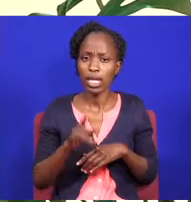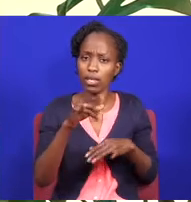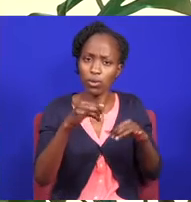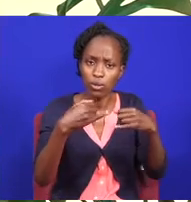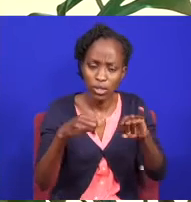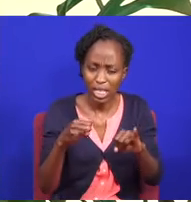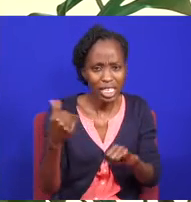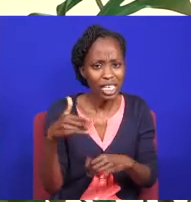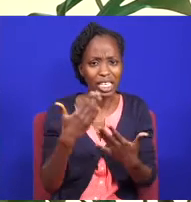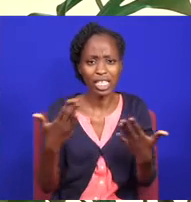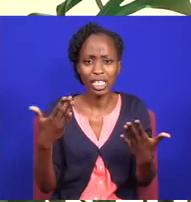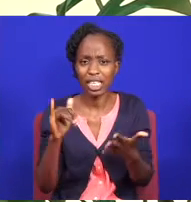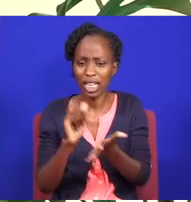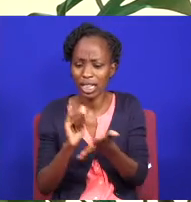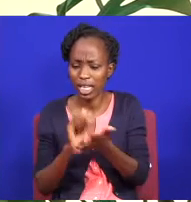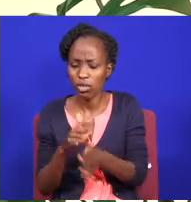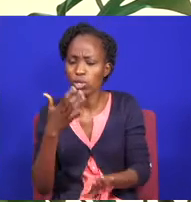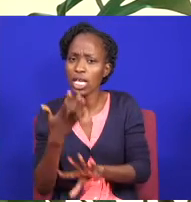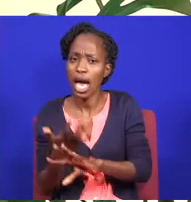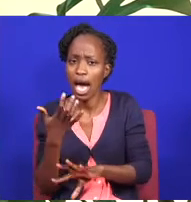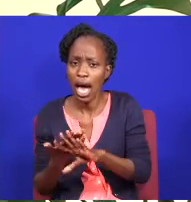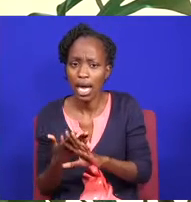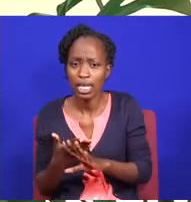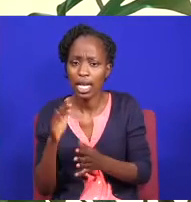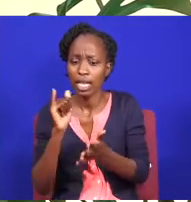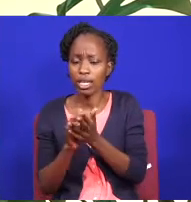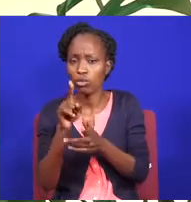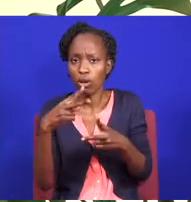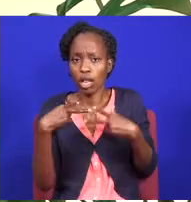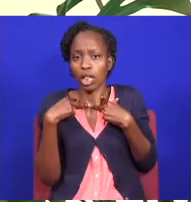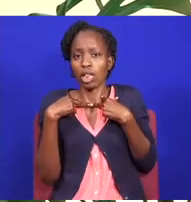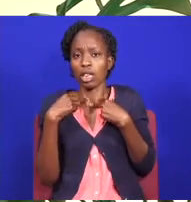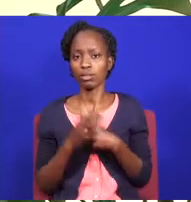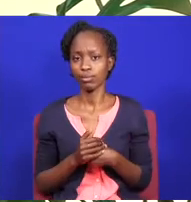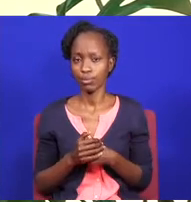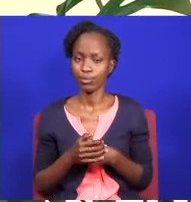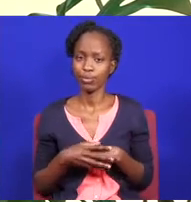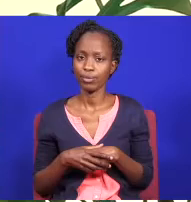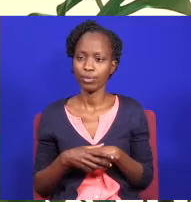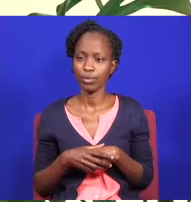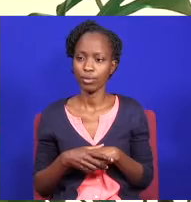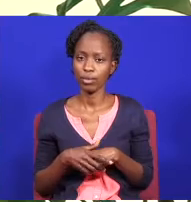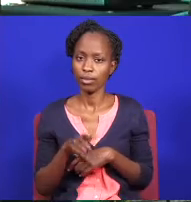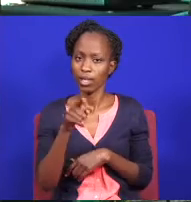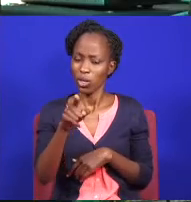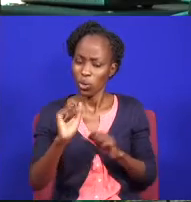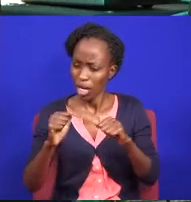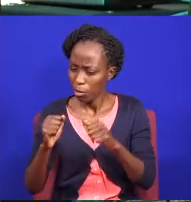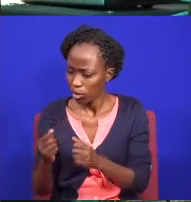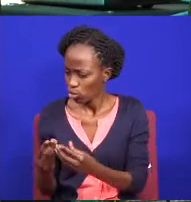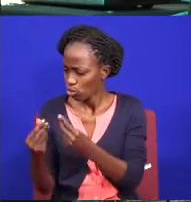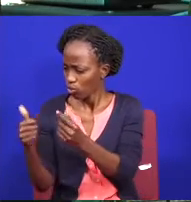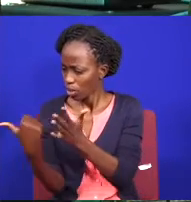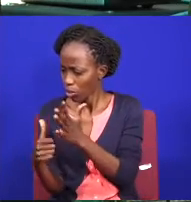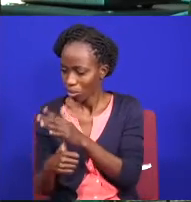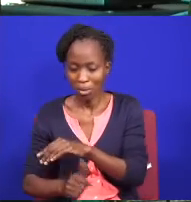something that, like that, that was so hard that you couldn't even figure out how it is done? Were you ever able to do it? No.